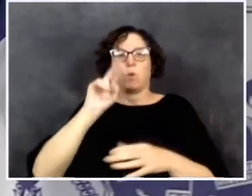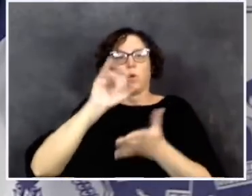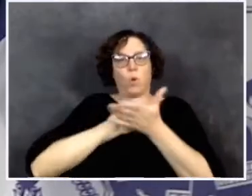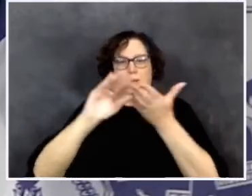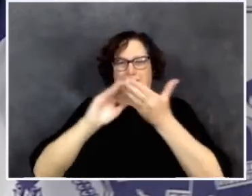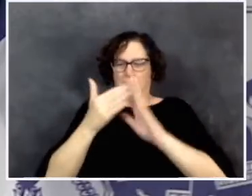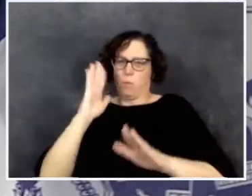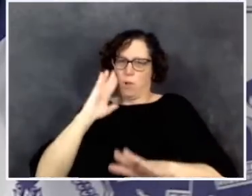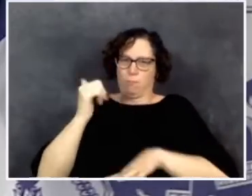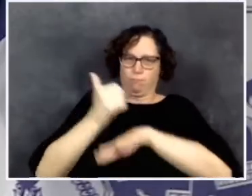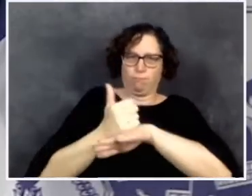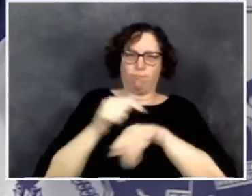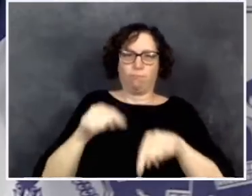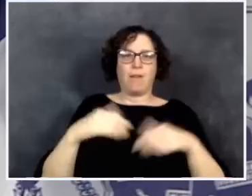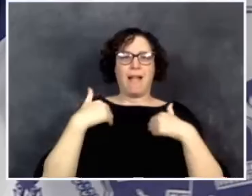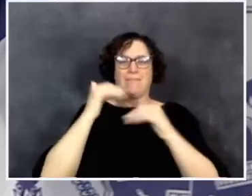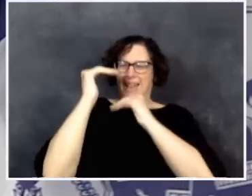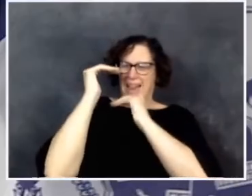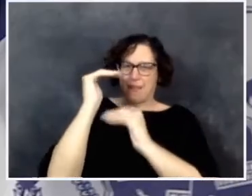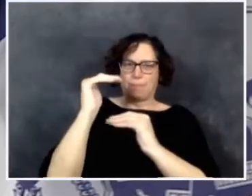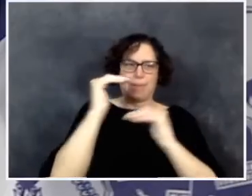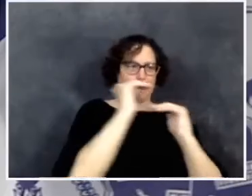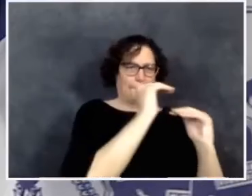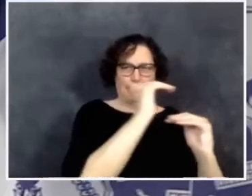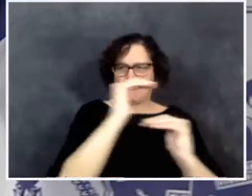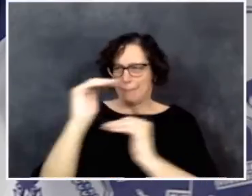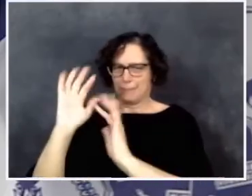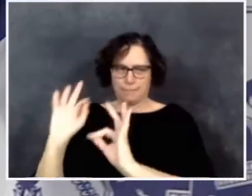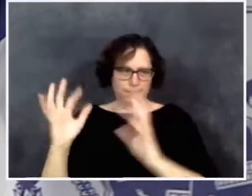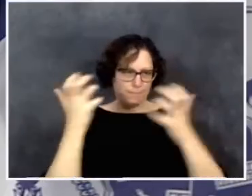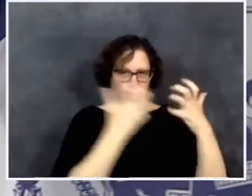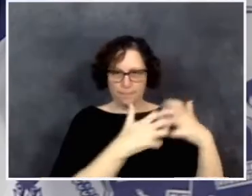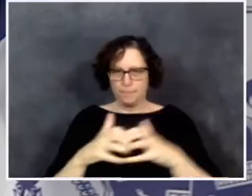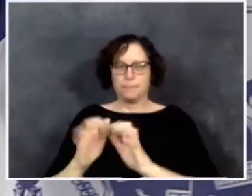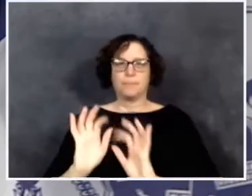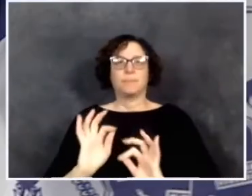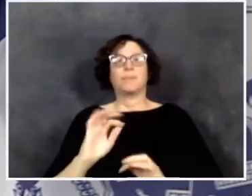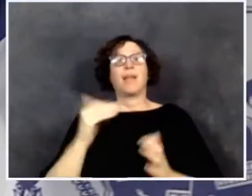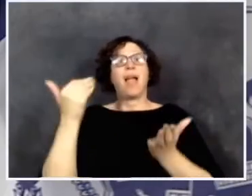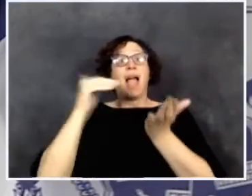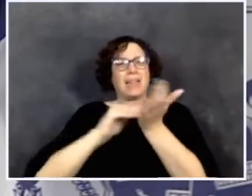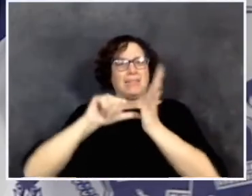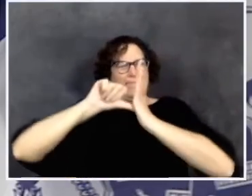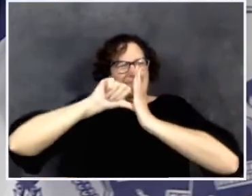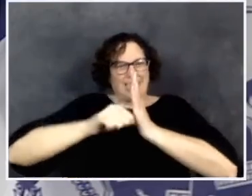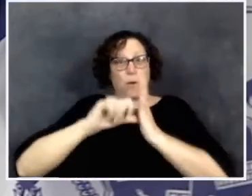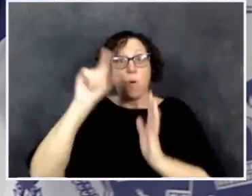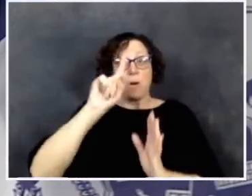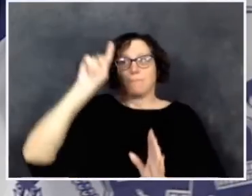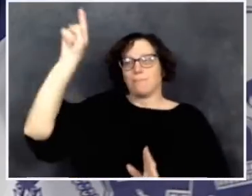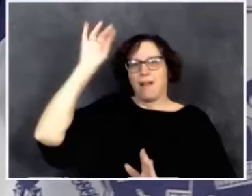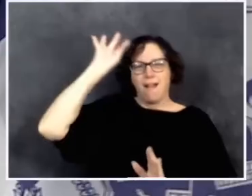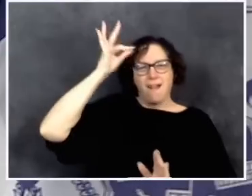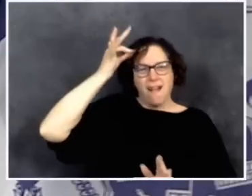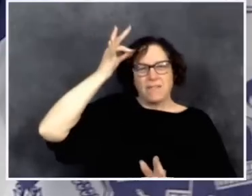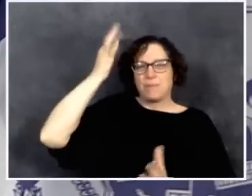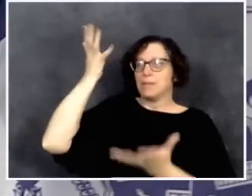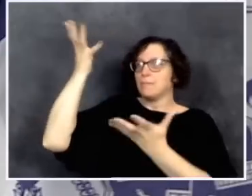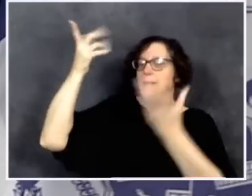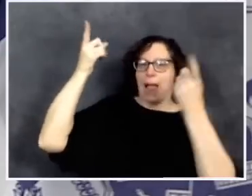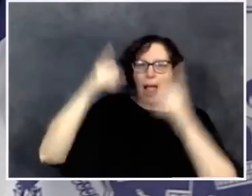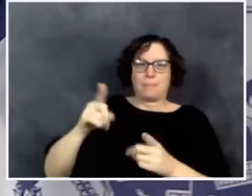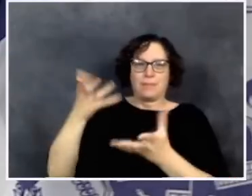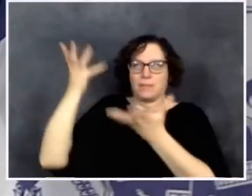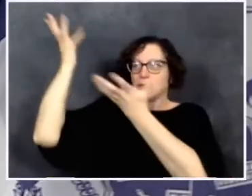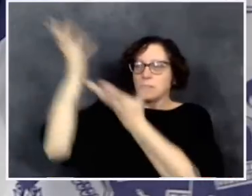instance. This is another example of where has the federal government been? Why hasn't the Defense Production Act been used to convert any and